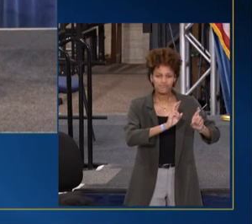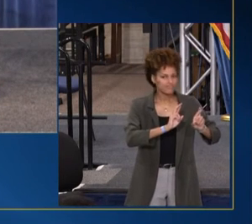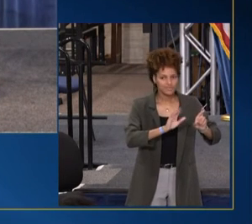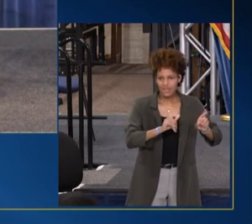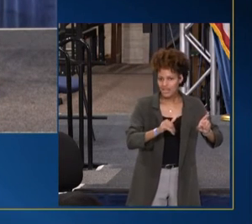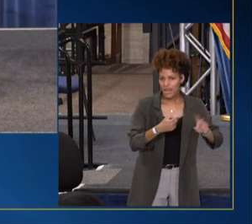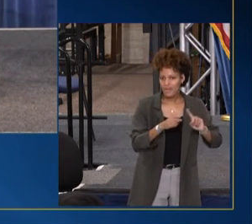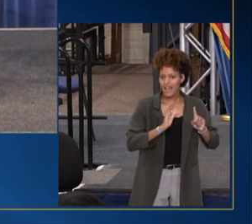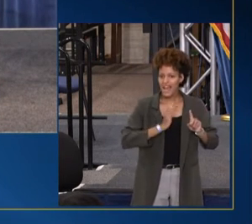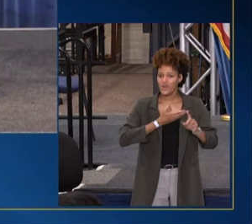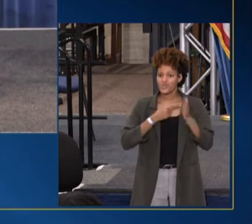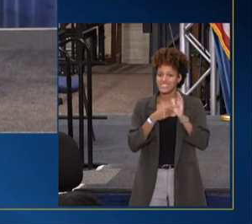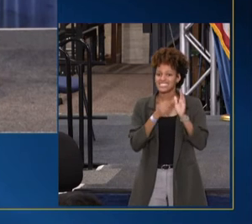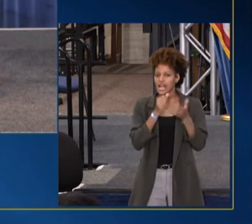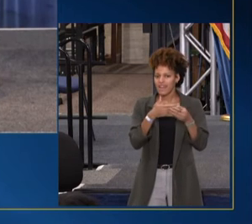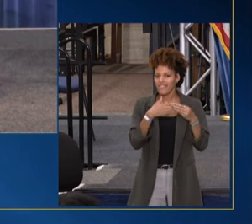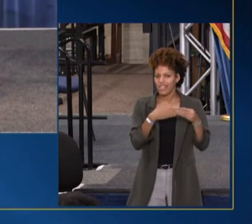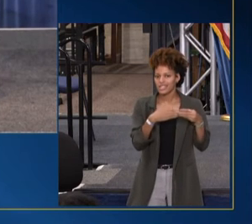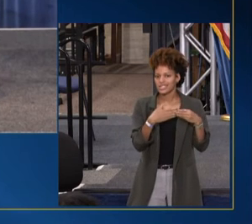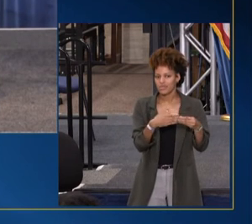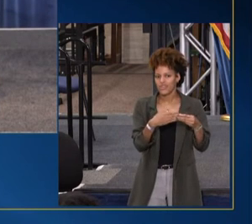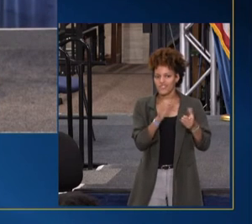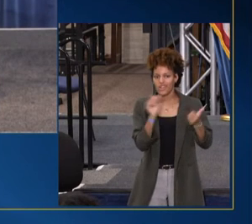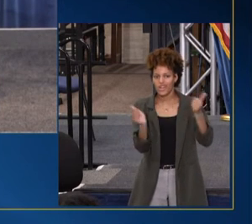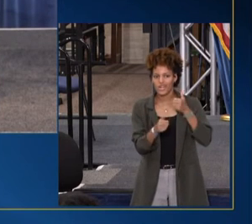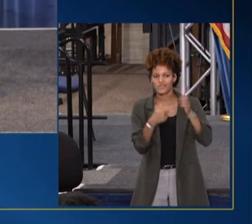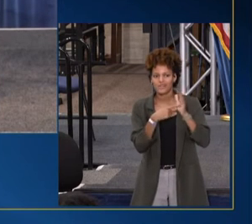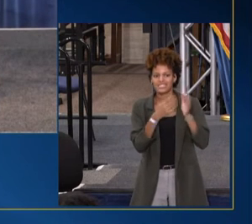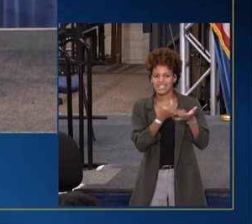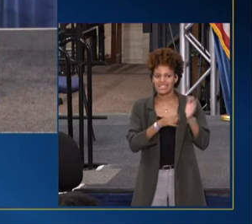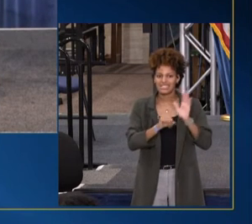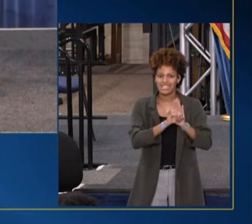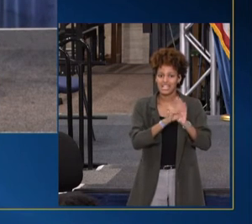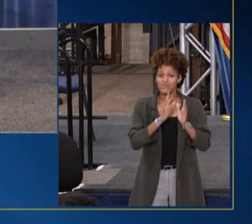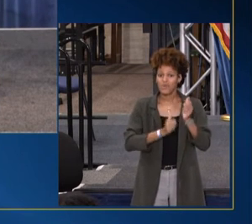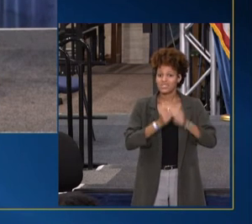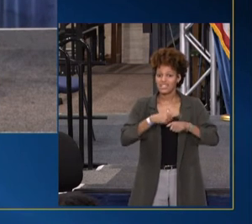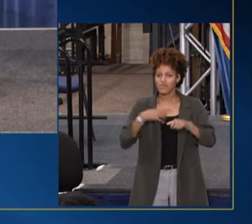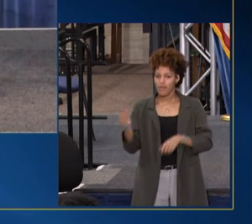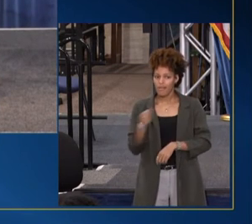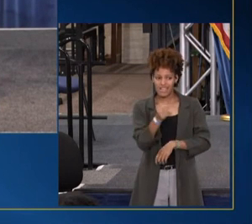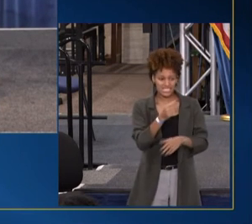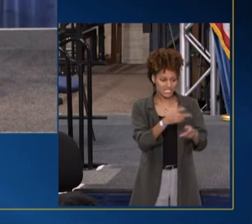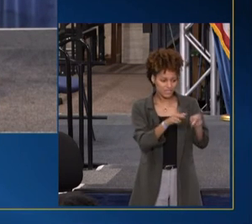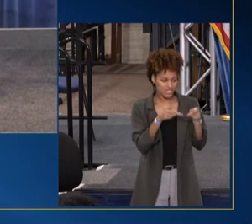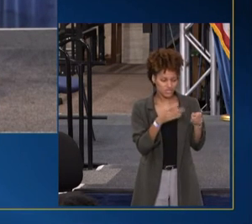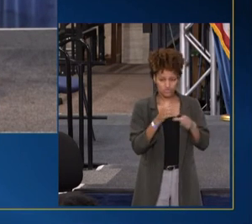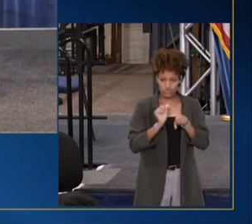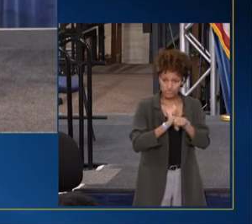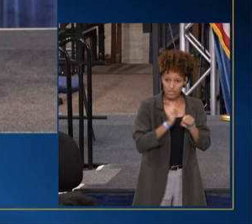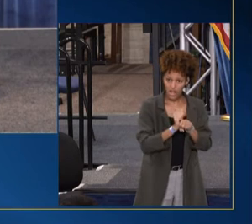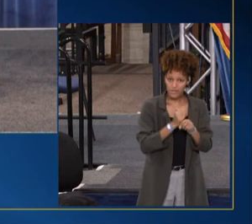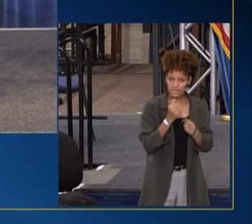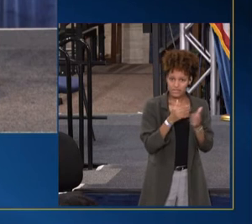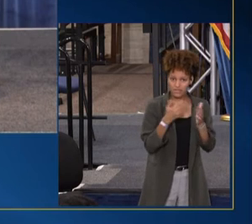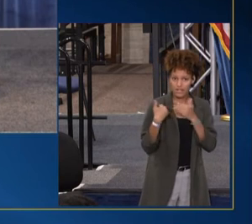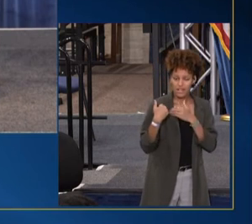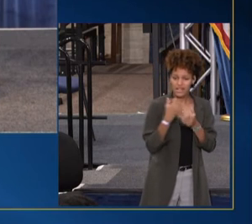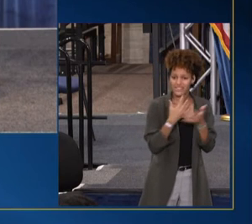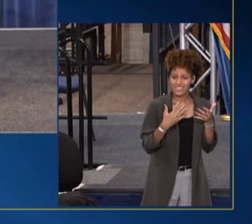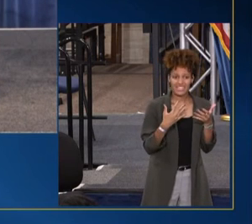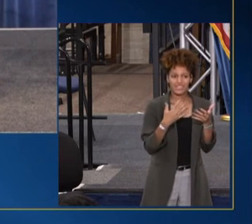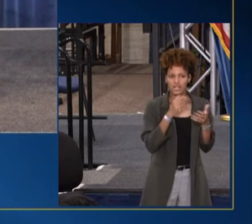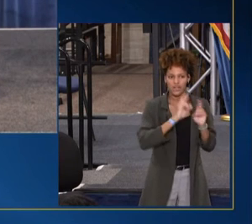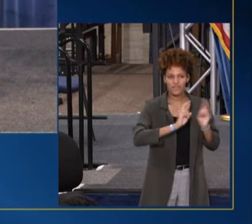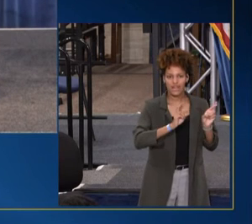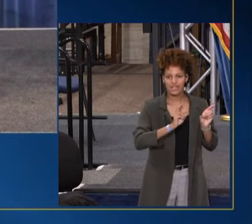flexible from underrepresented identities. And when we're put in positions that we're not quite ready for, sometimes our failures there, we